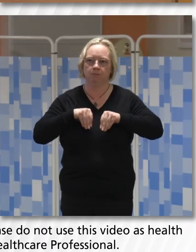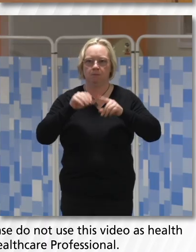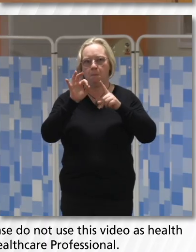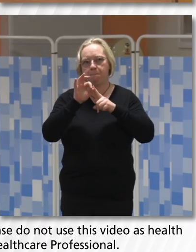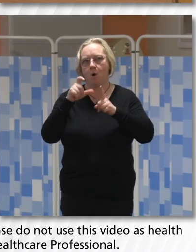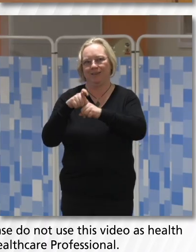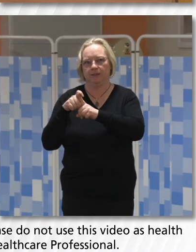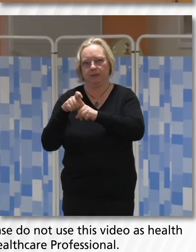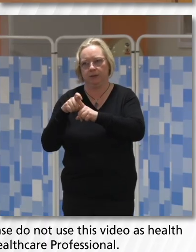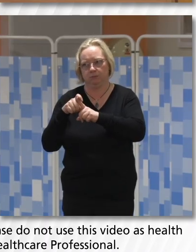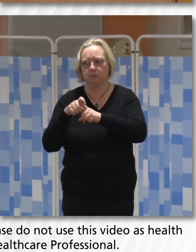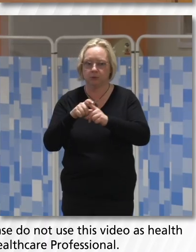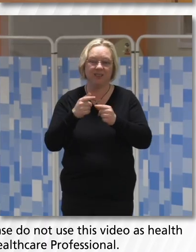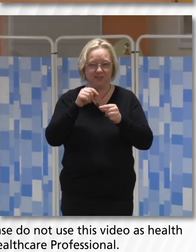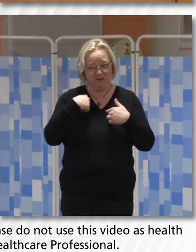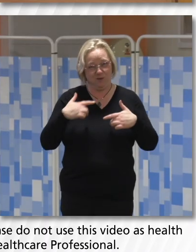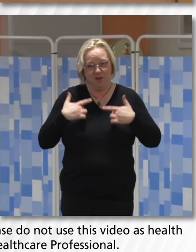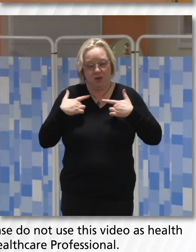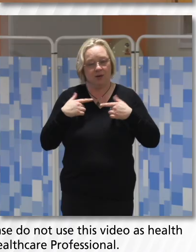as important as medication.